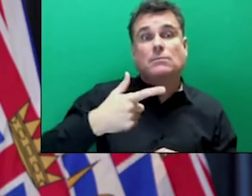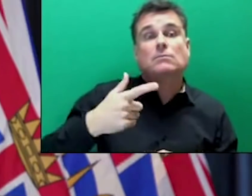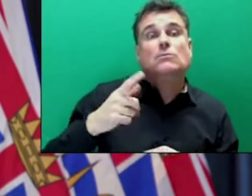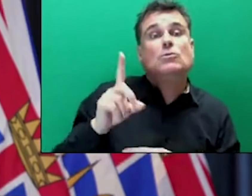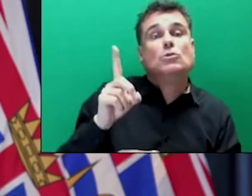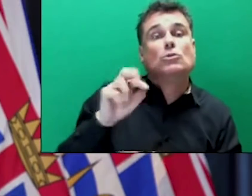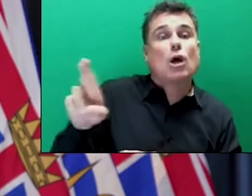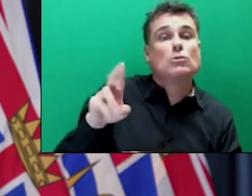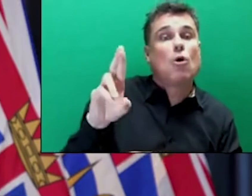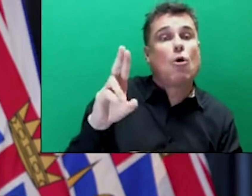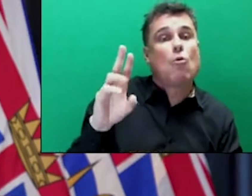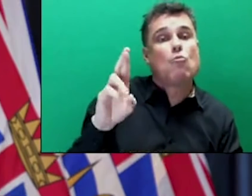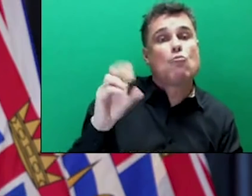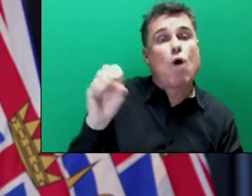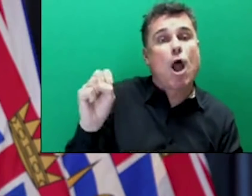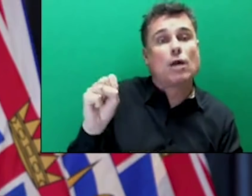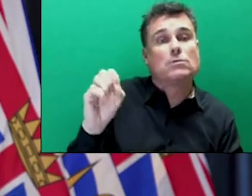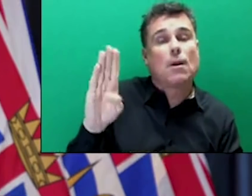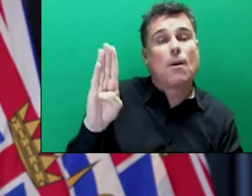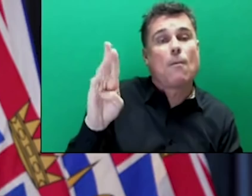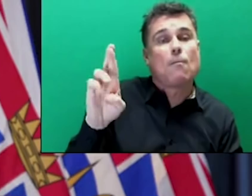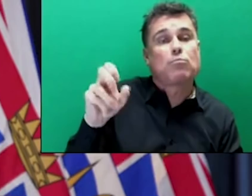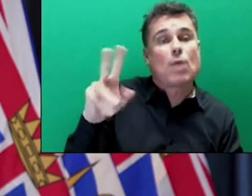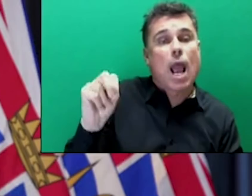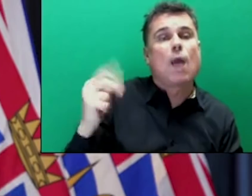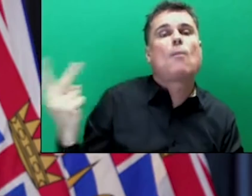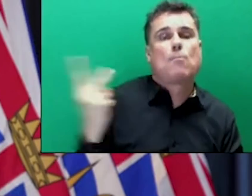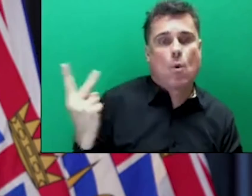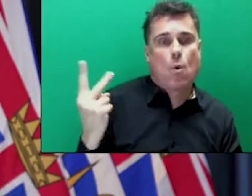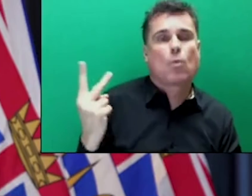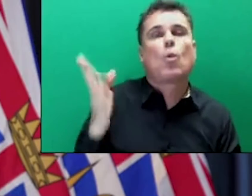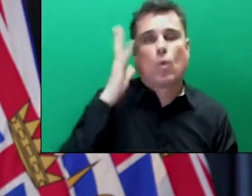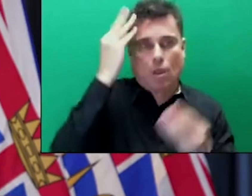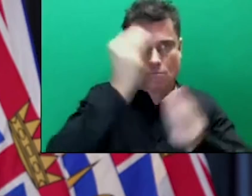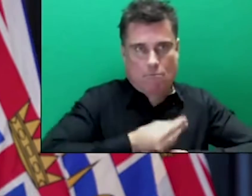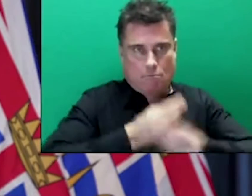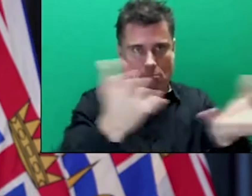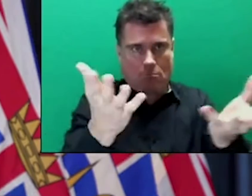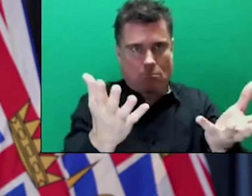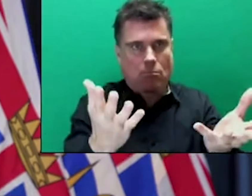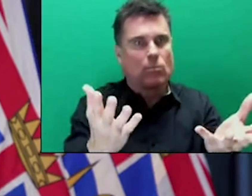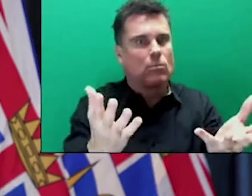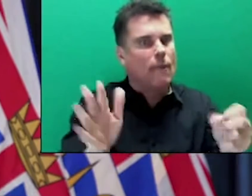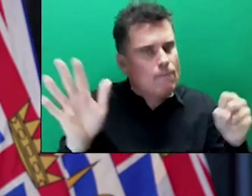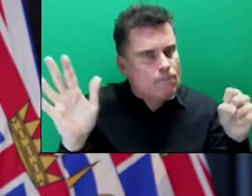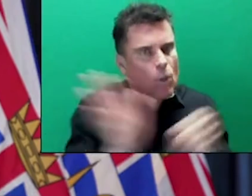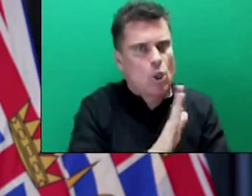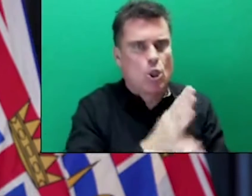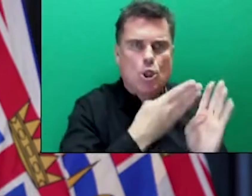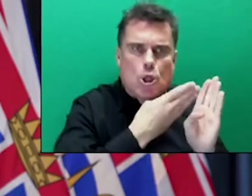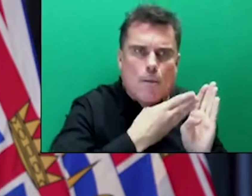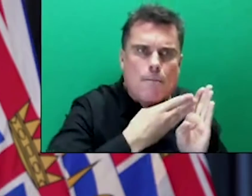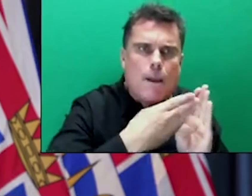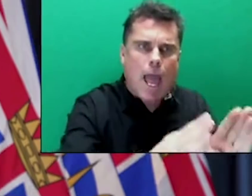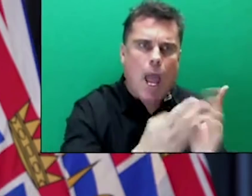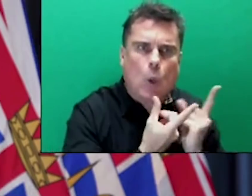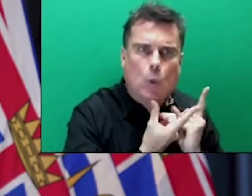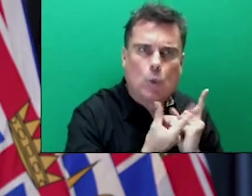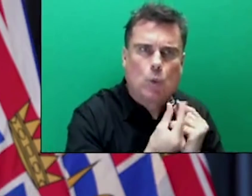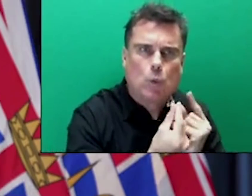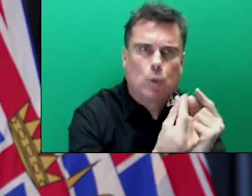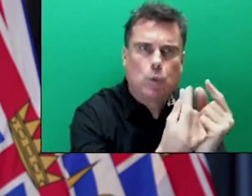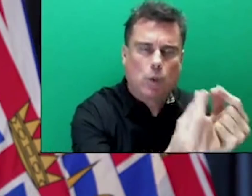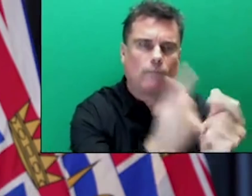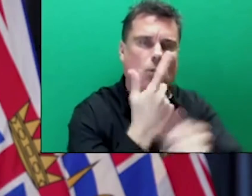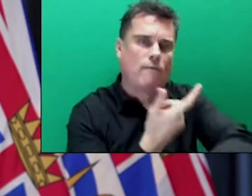everybody on the vaccines themselves and our approach and our team and how we're going to be managing this very